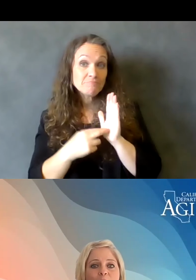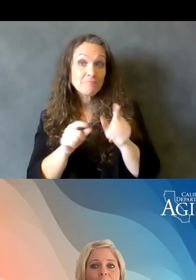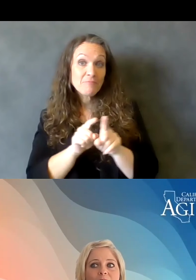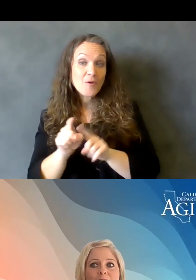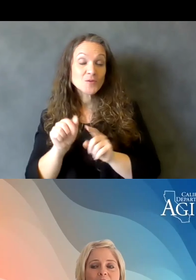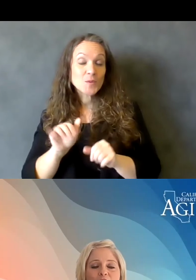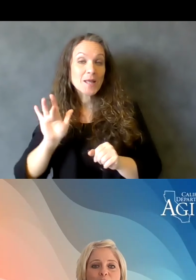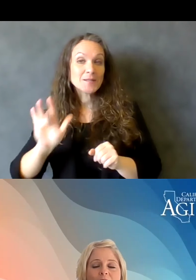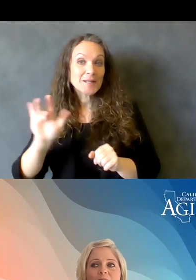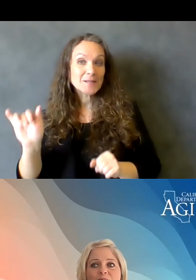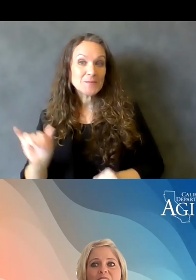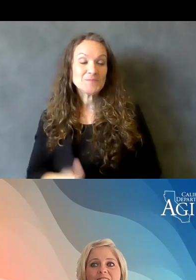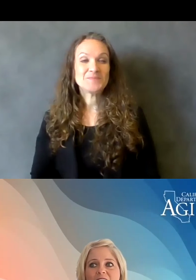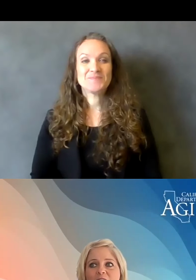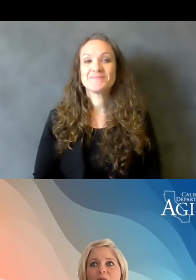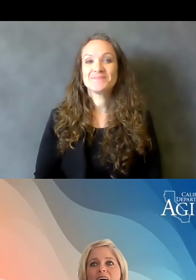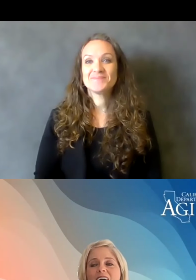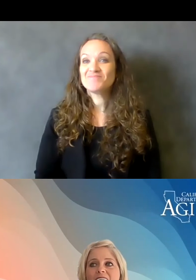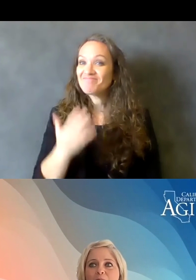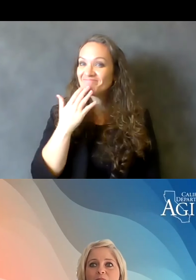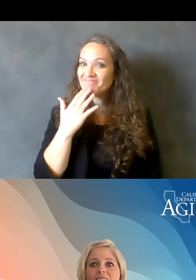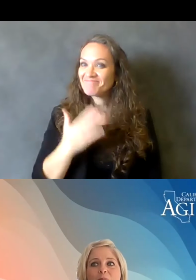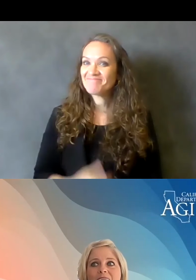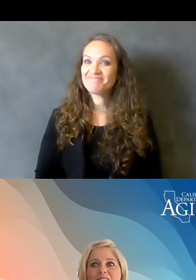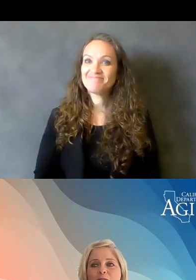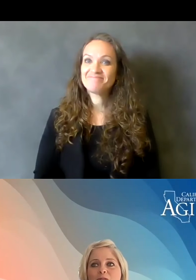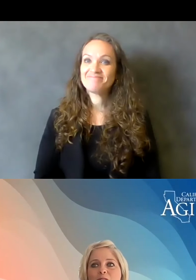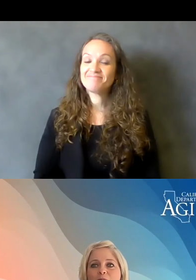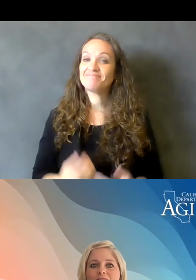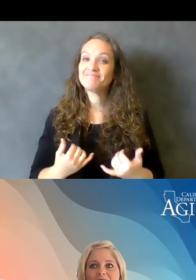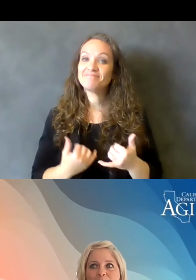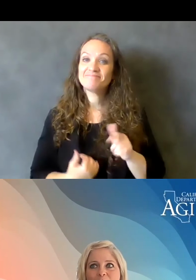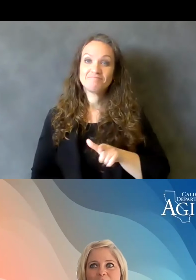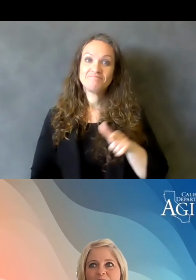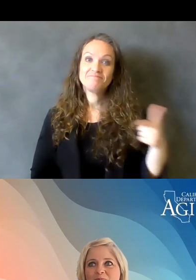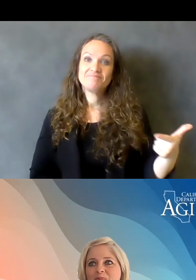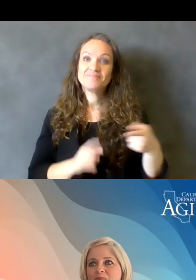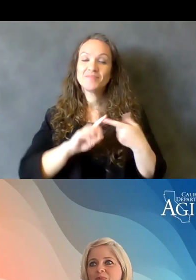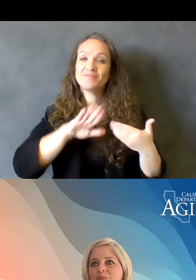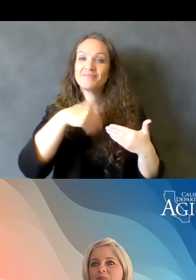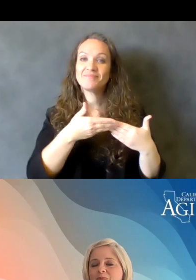on that web page as well. Thank you. I will pass it over to our next speaker.